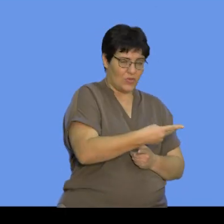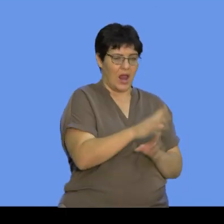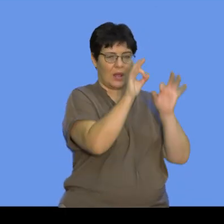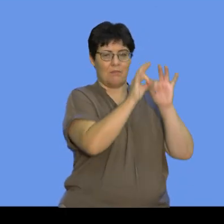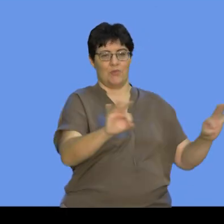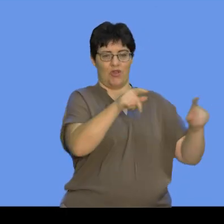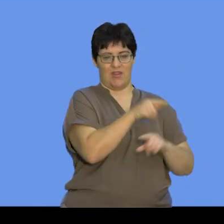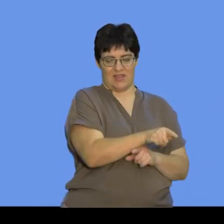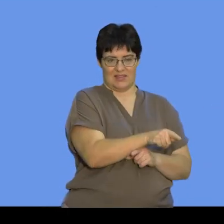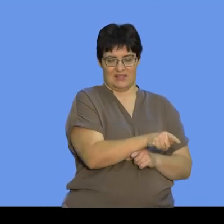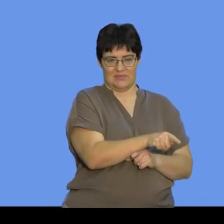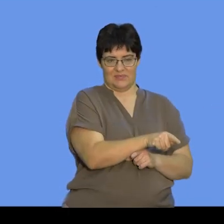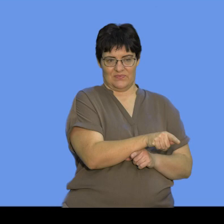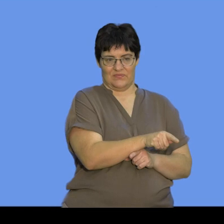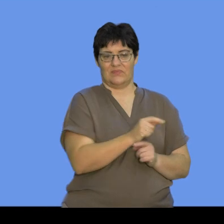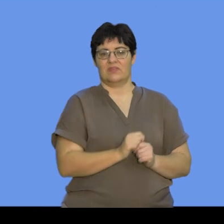say elements